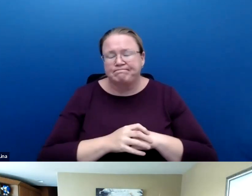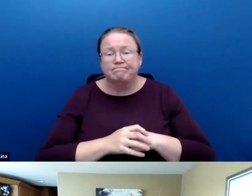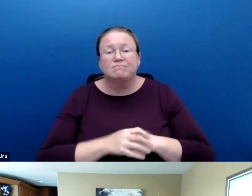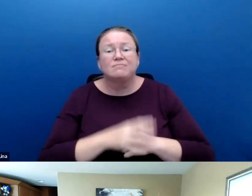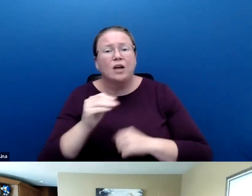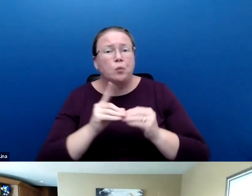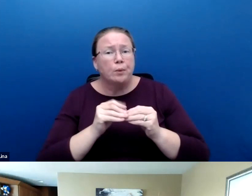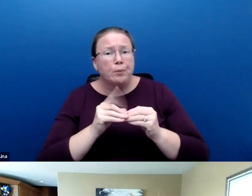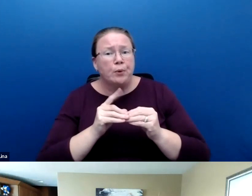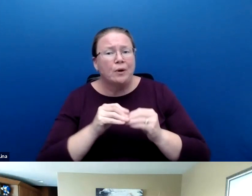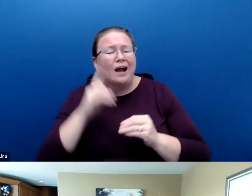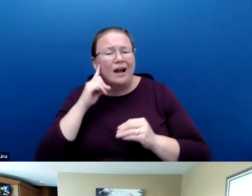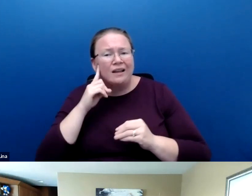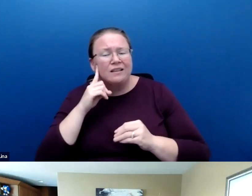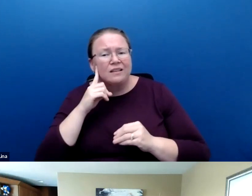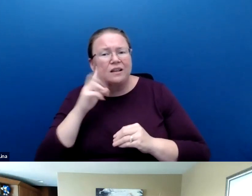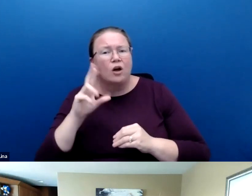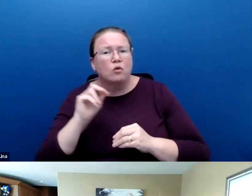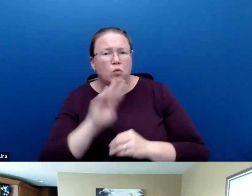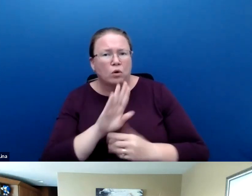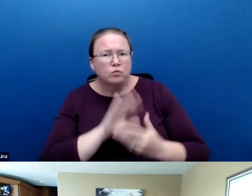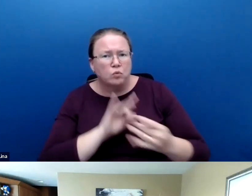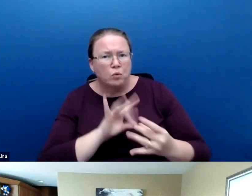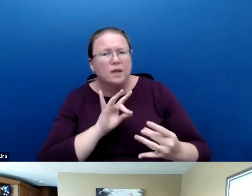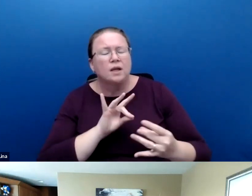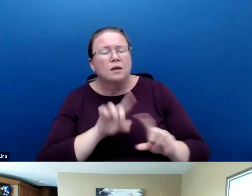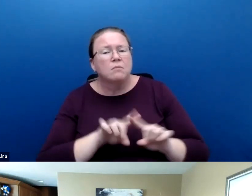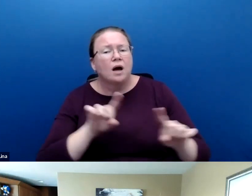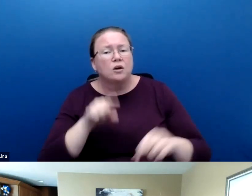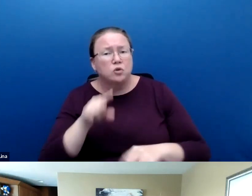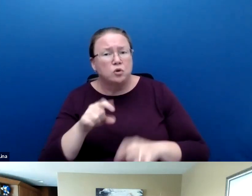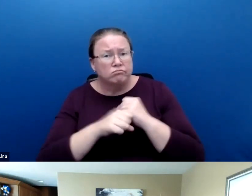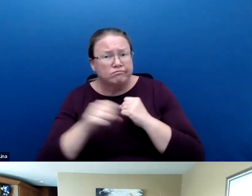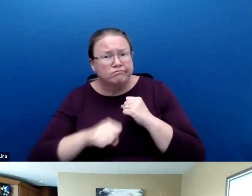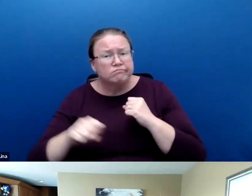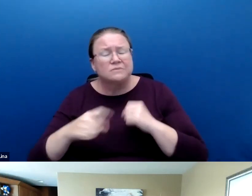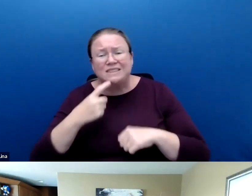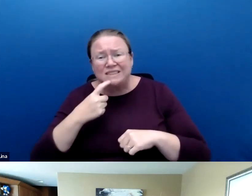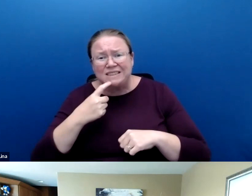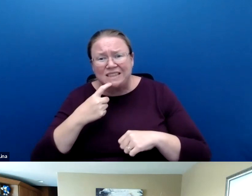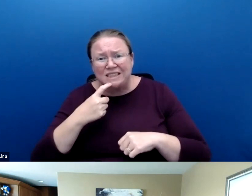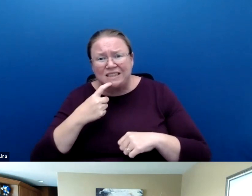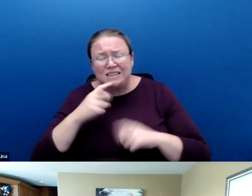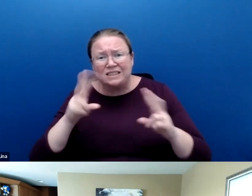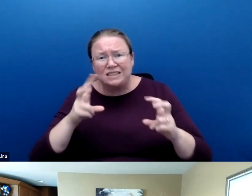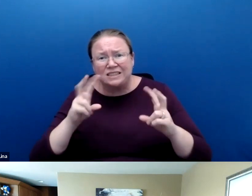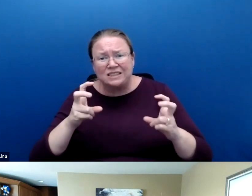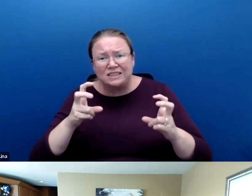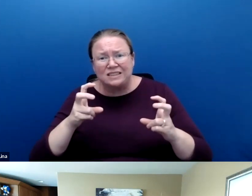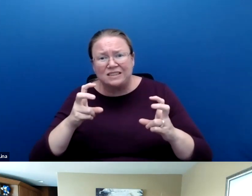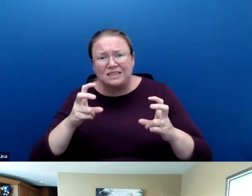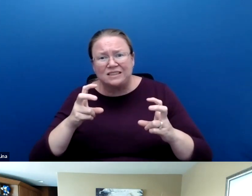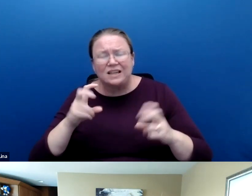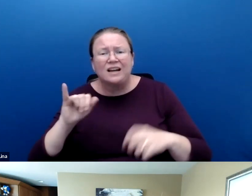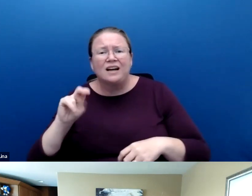And there was one more, I think, Ron, this was when you were sharing your story a bit. Can you elaborate on saying, it, quote unquote,